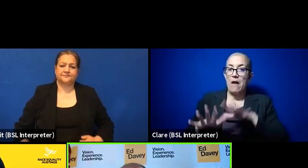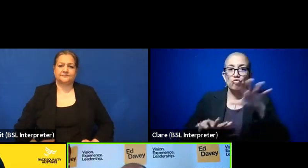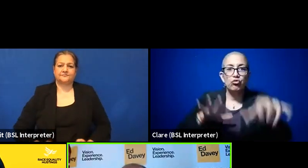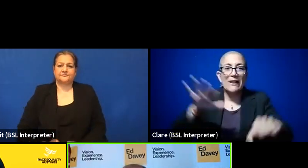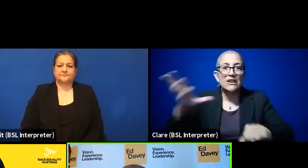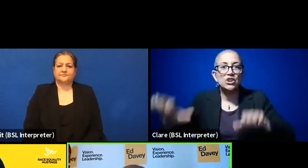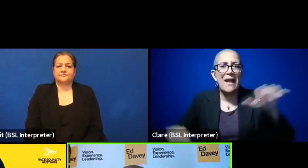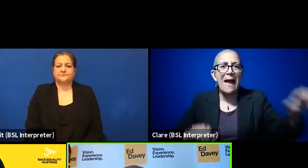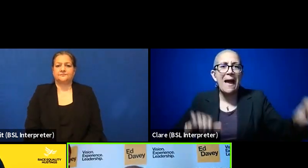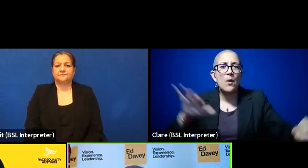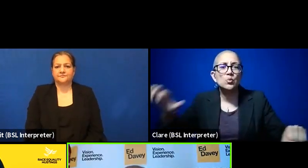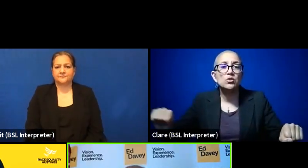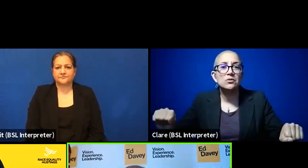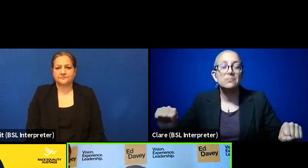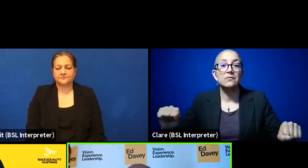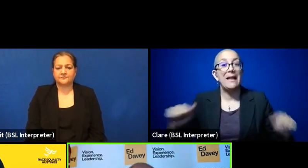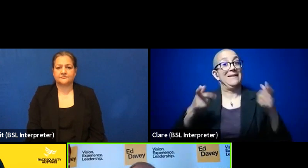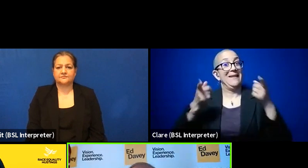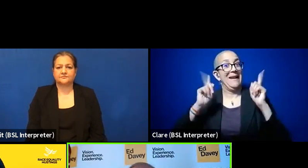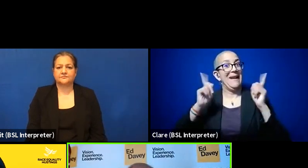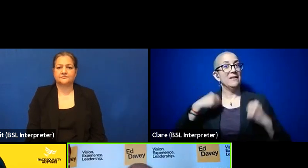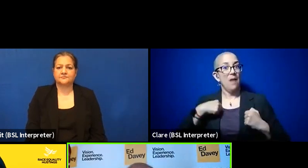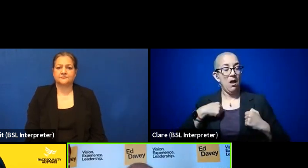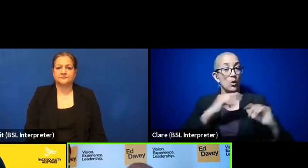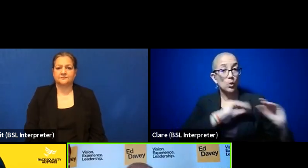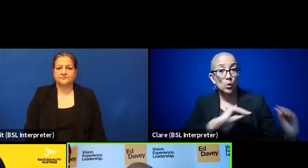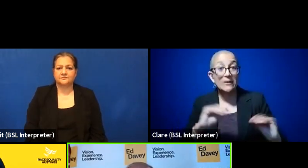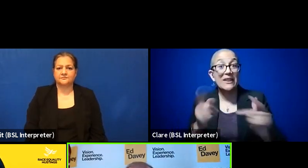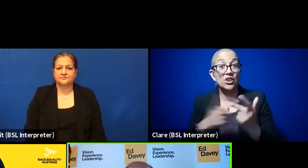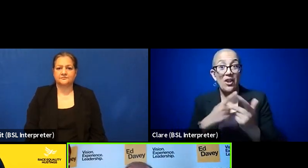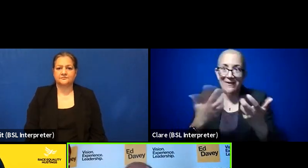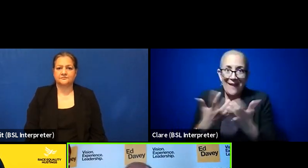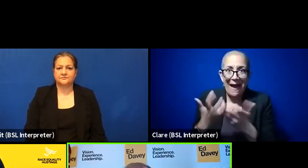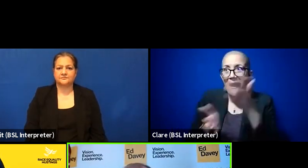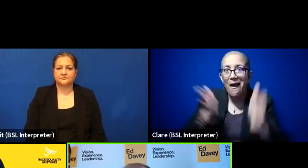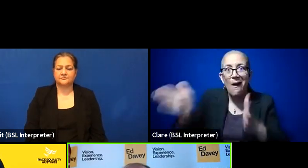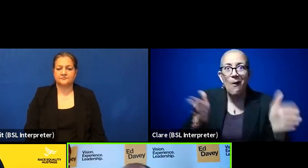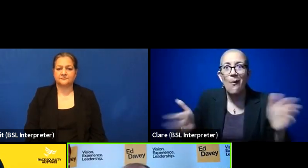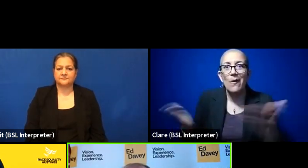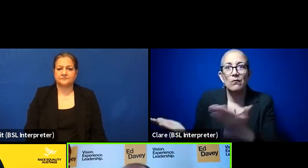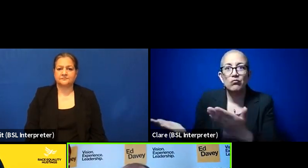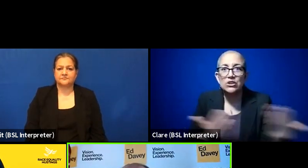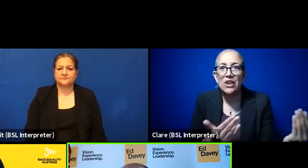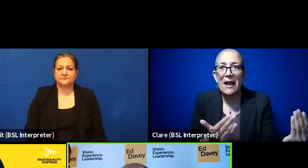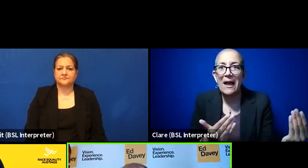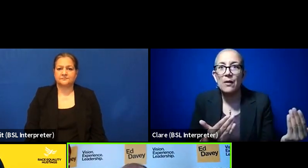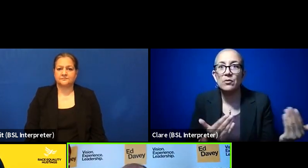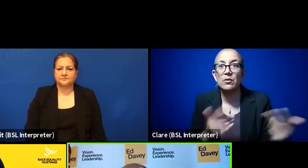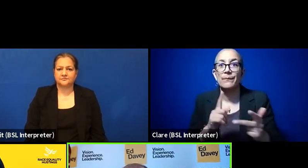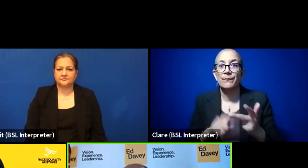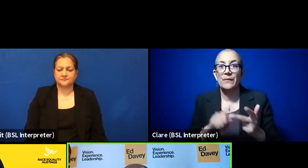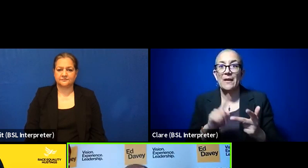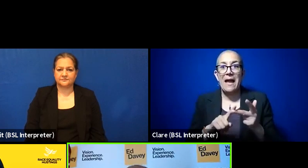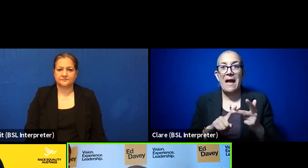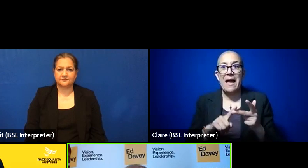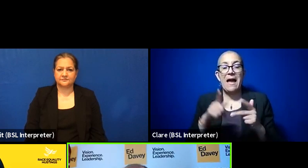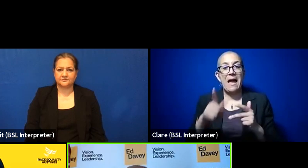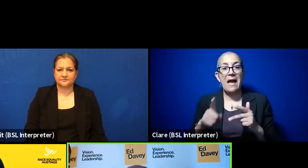do as leader, both to teach it to others who've not yet done that, but also to show that I, as